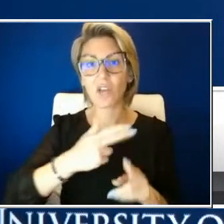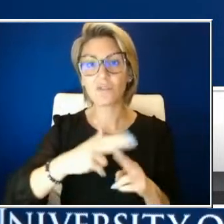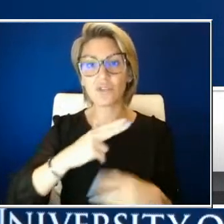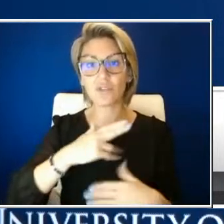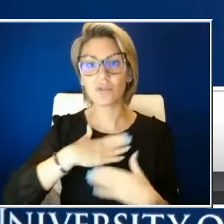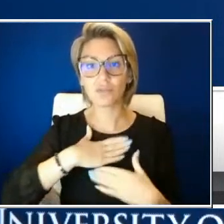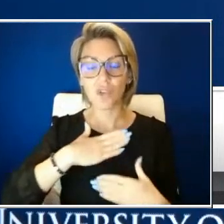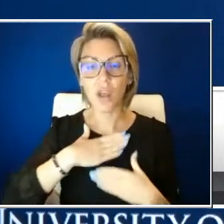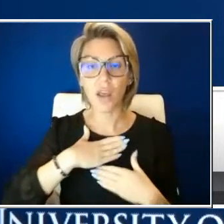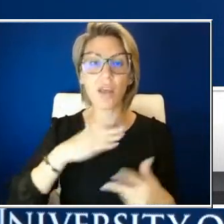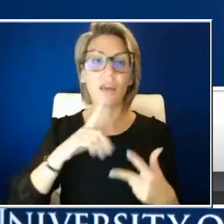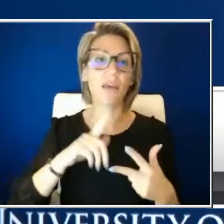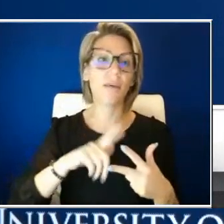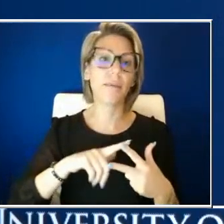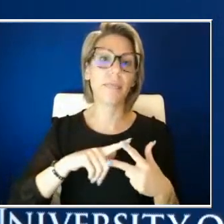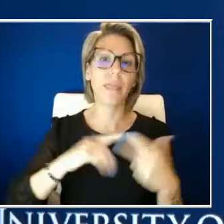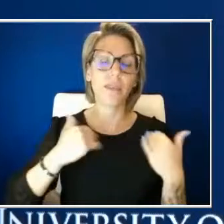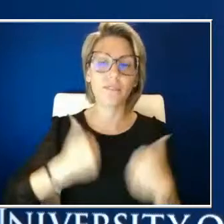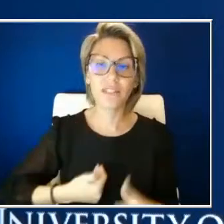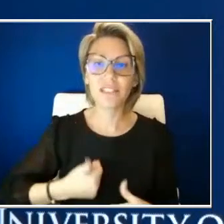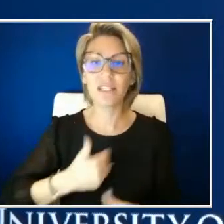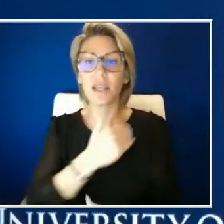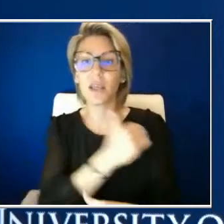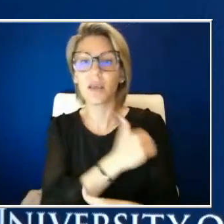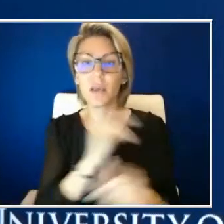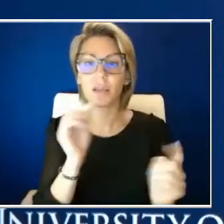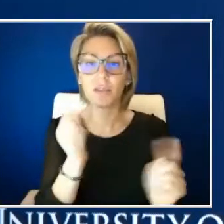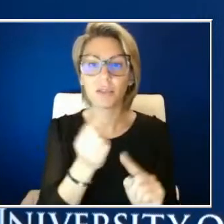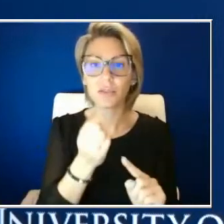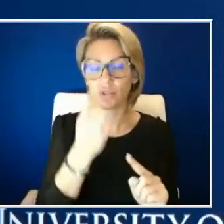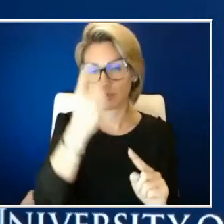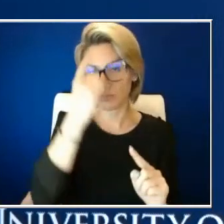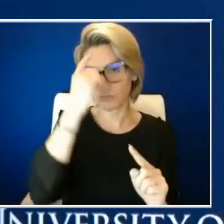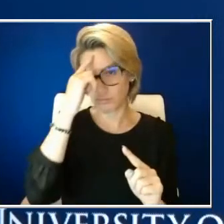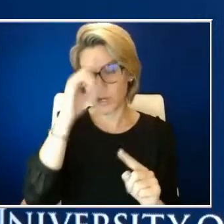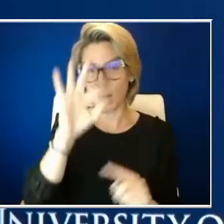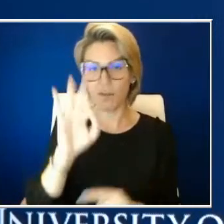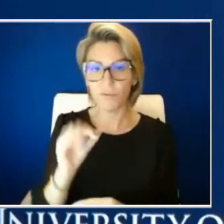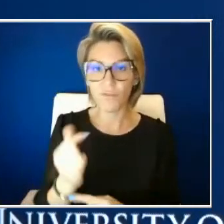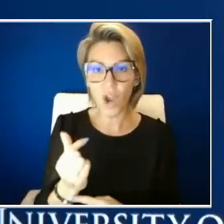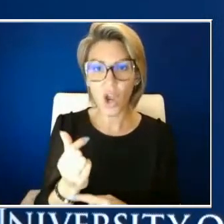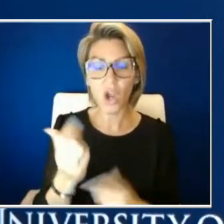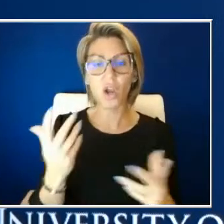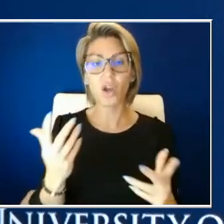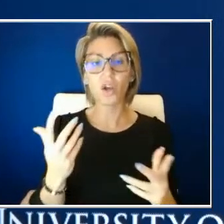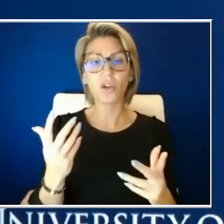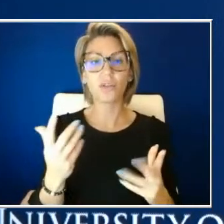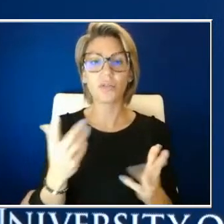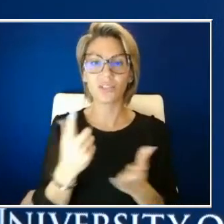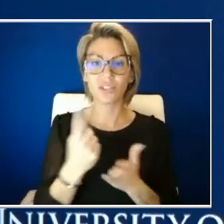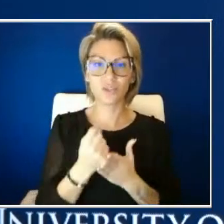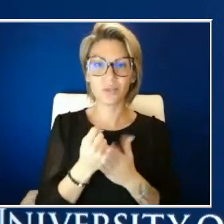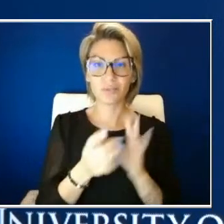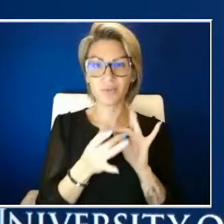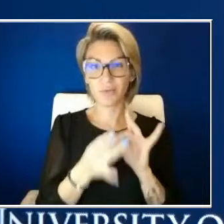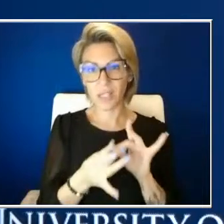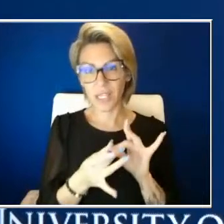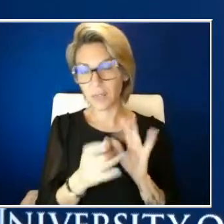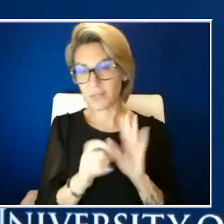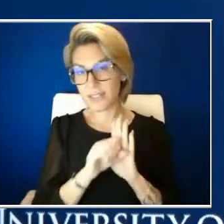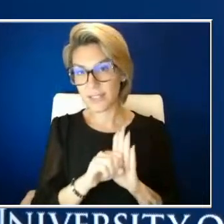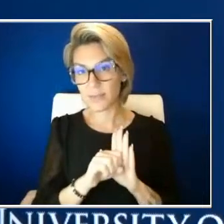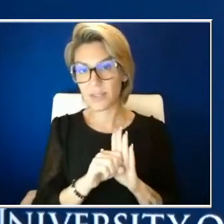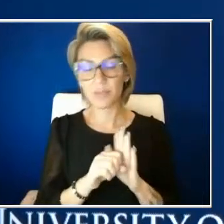that's fatigue, muscle ache, brain fog. The symptoms the treatments are related to the symptoms. There is